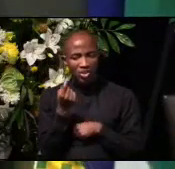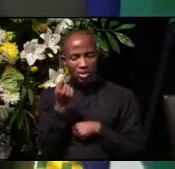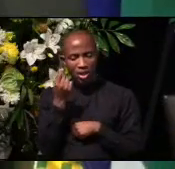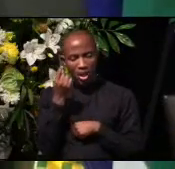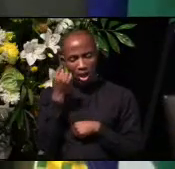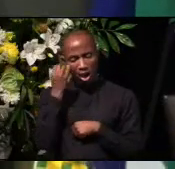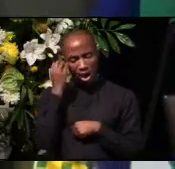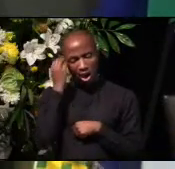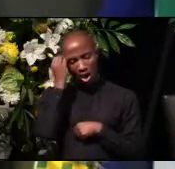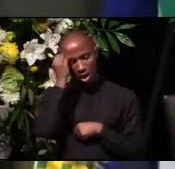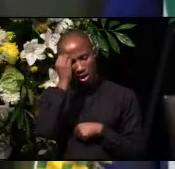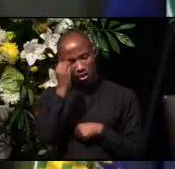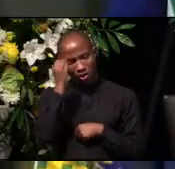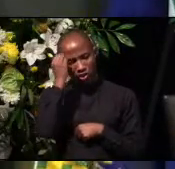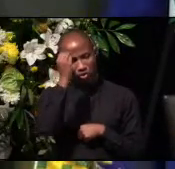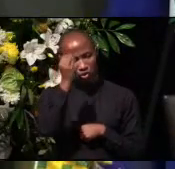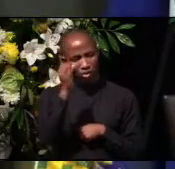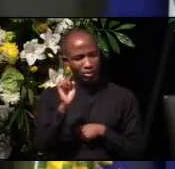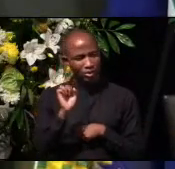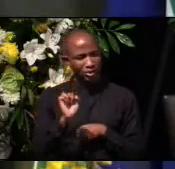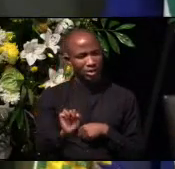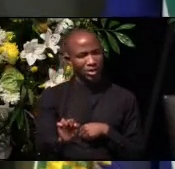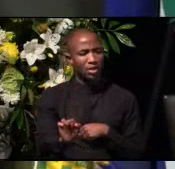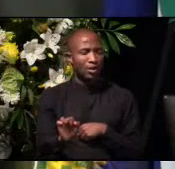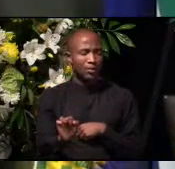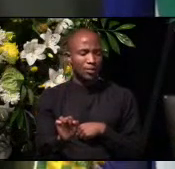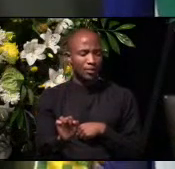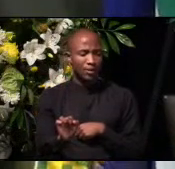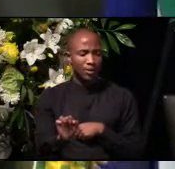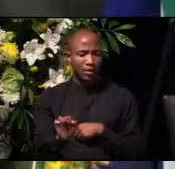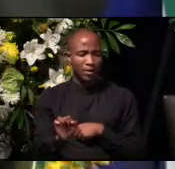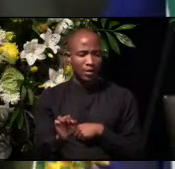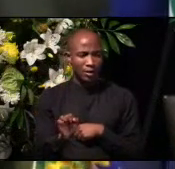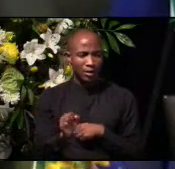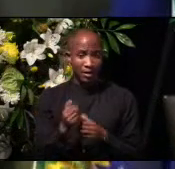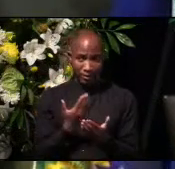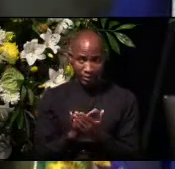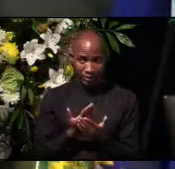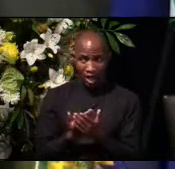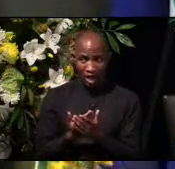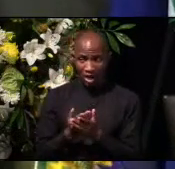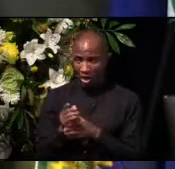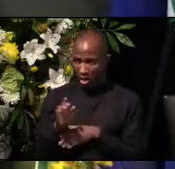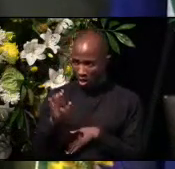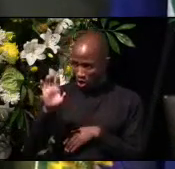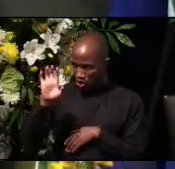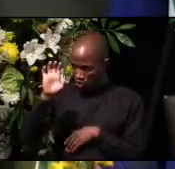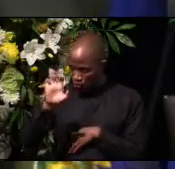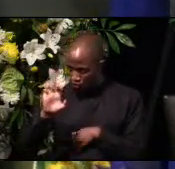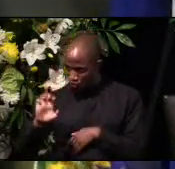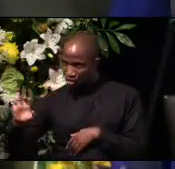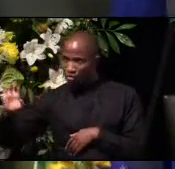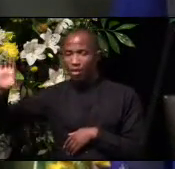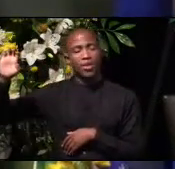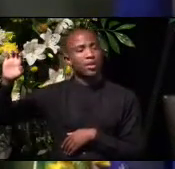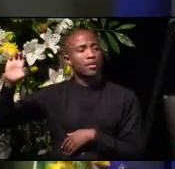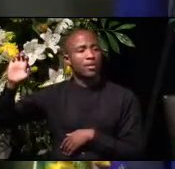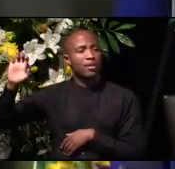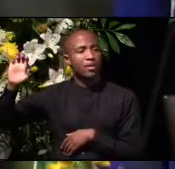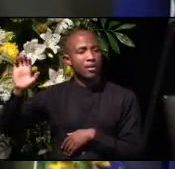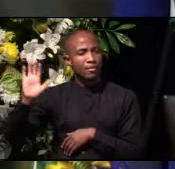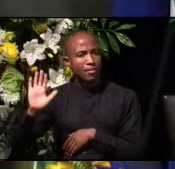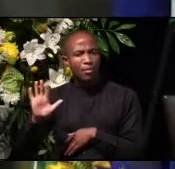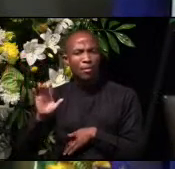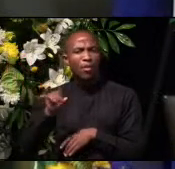who came from Europe from Britain and out Eastern European countries because of the mining industry